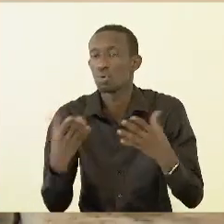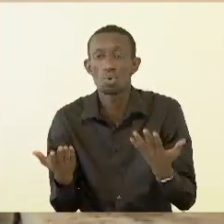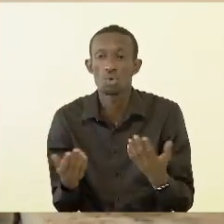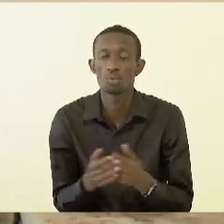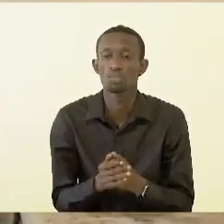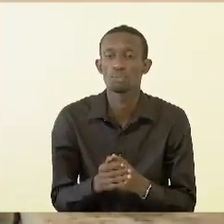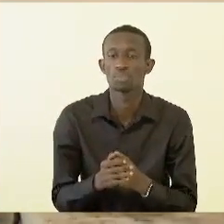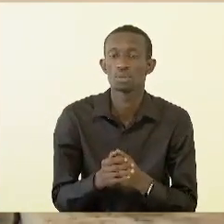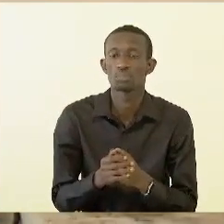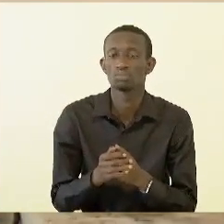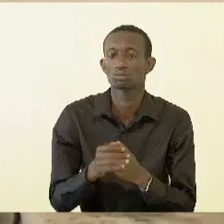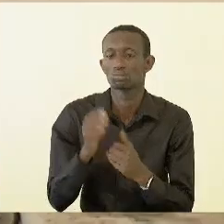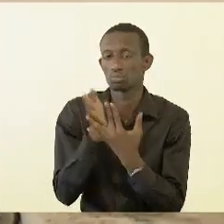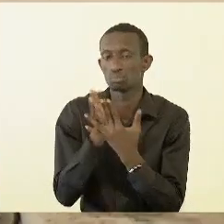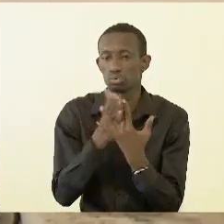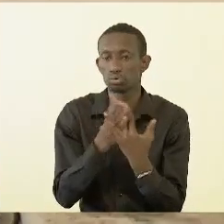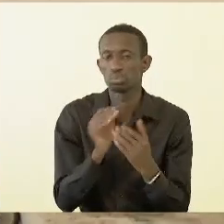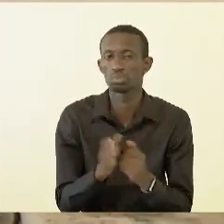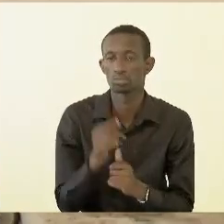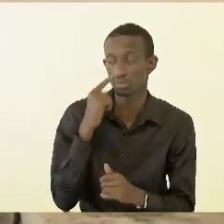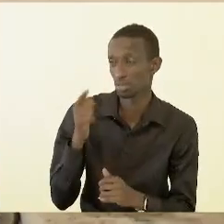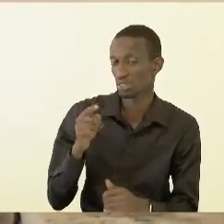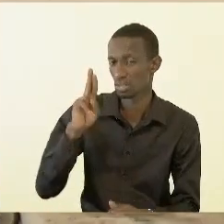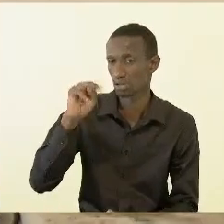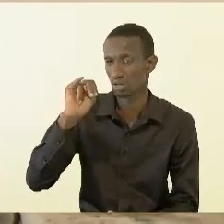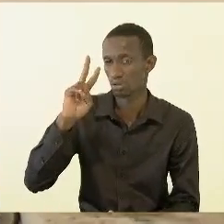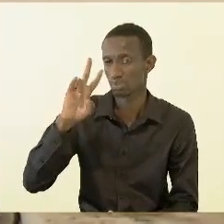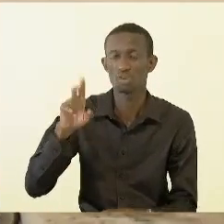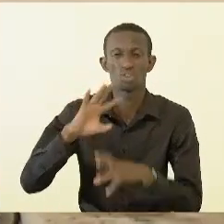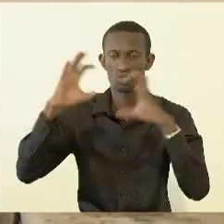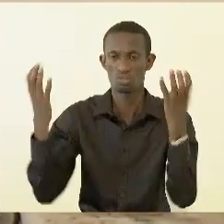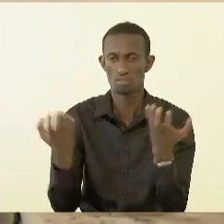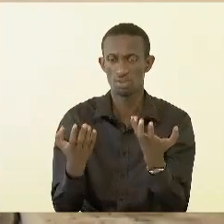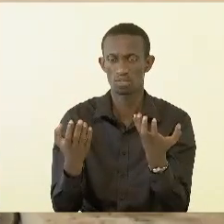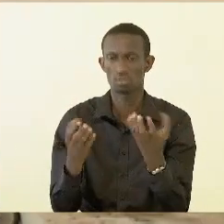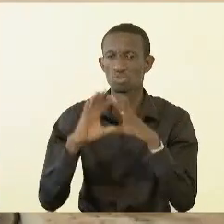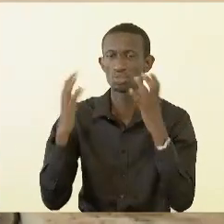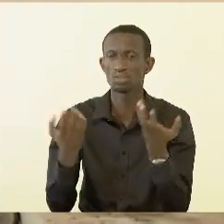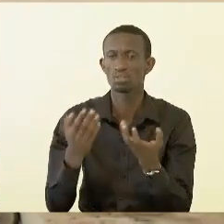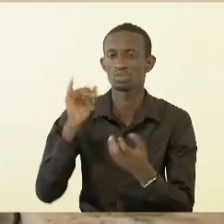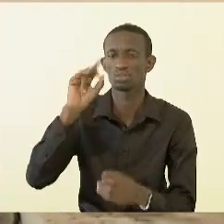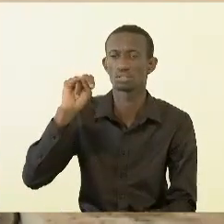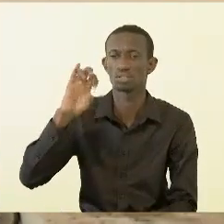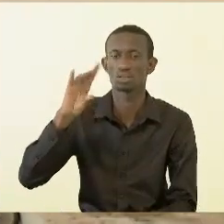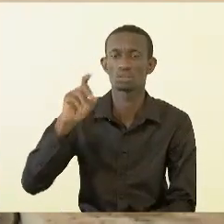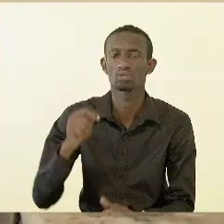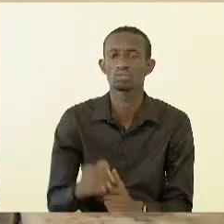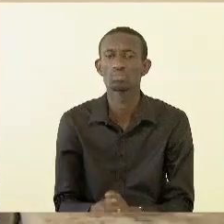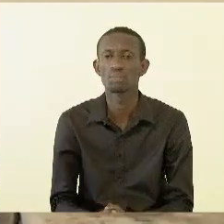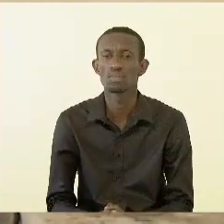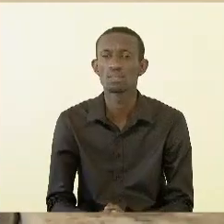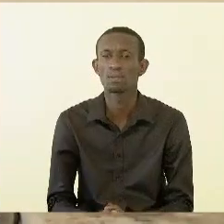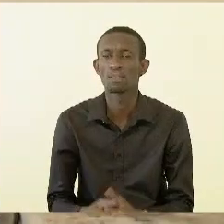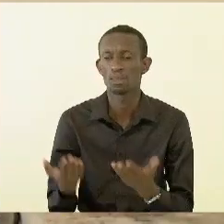this is the universal indicator. And you see the universal indicator has got a pH scale. And we also